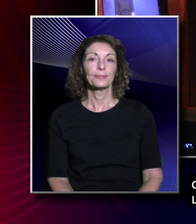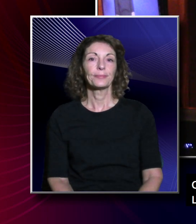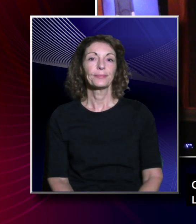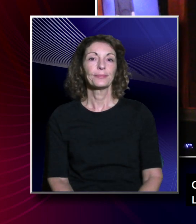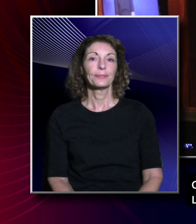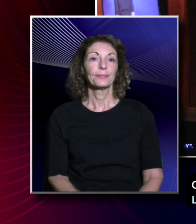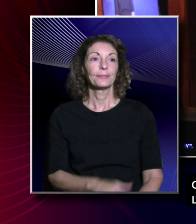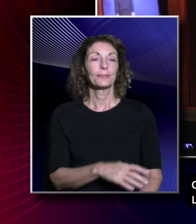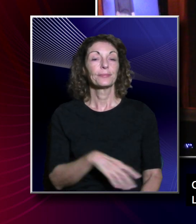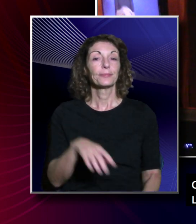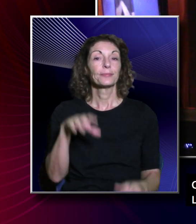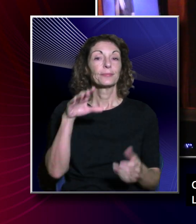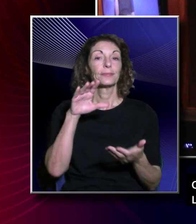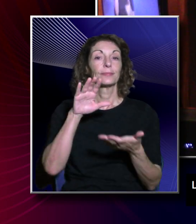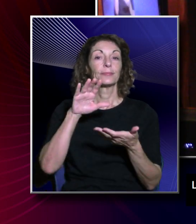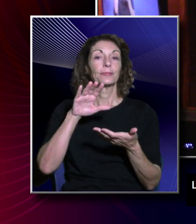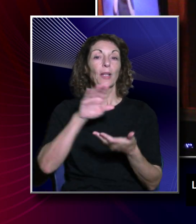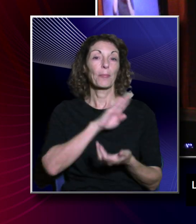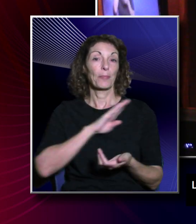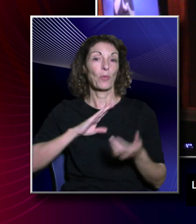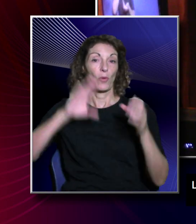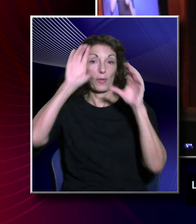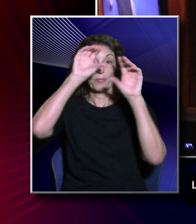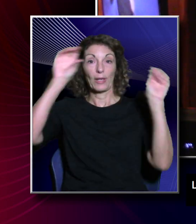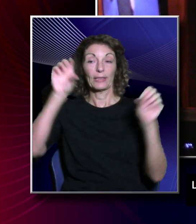Any other questions?